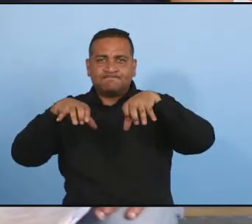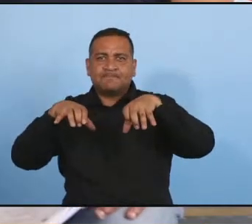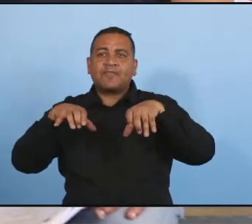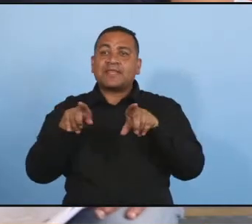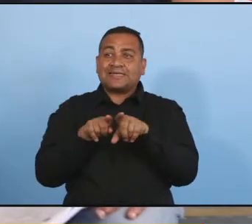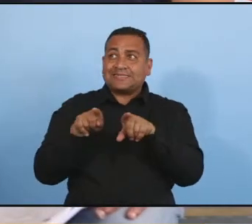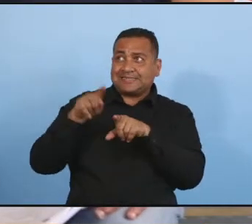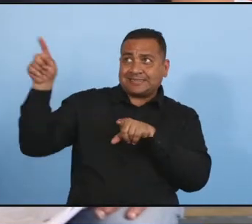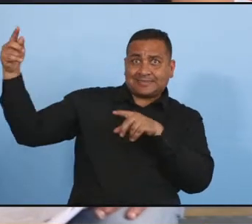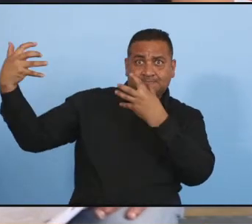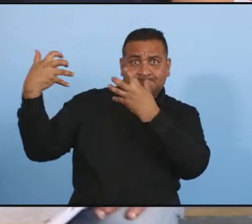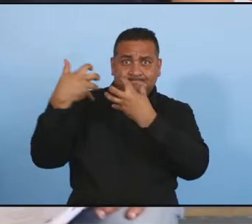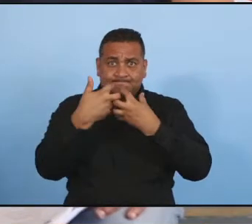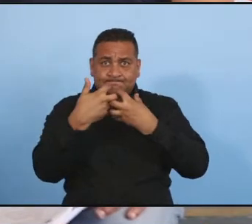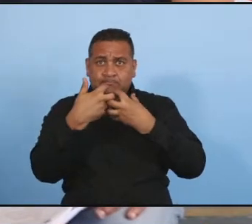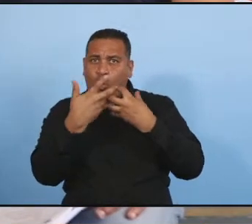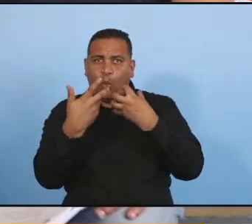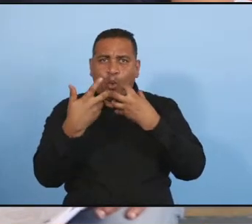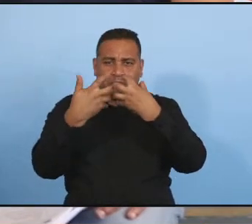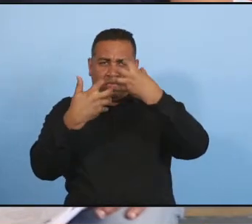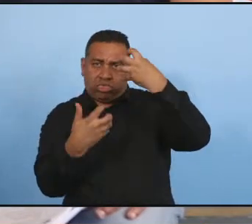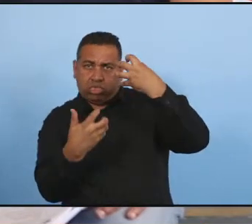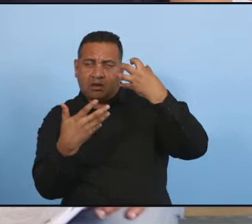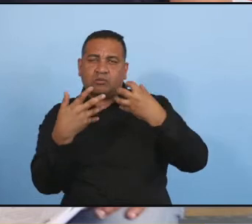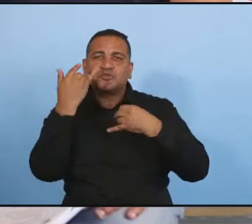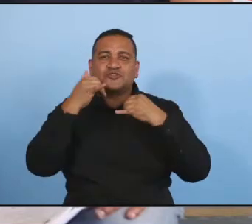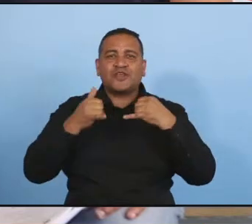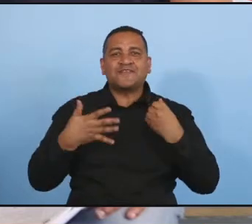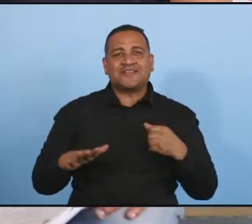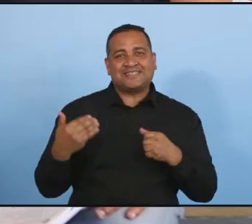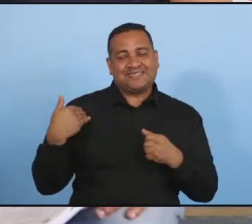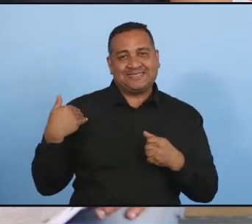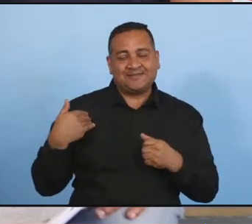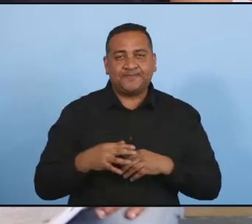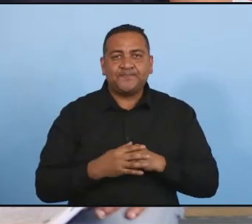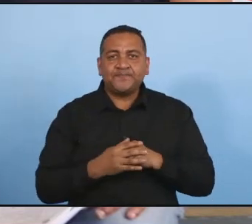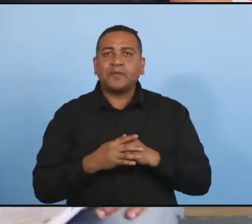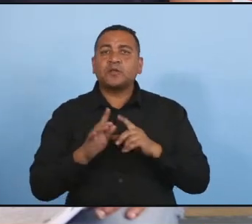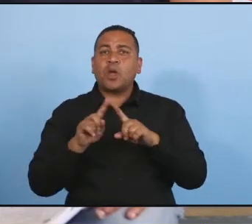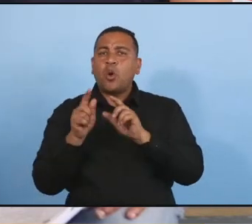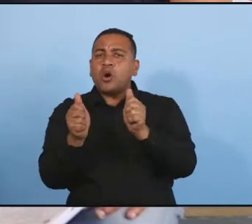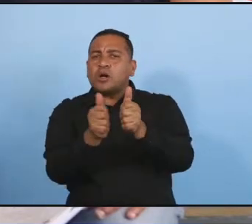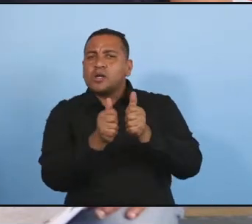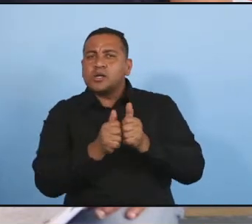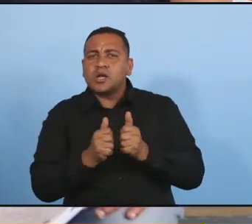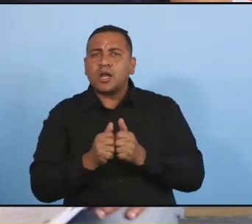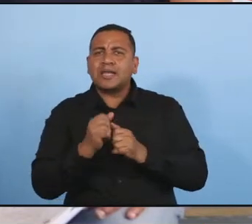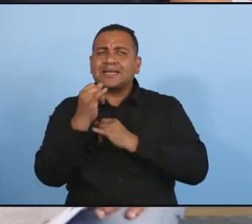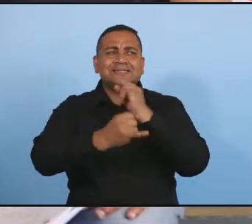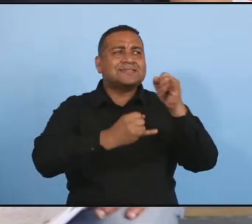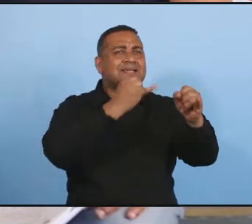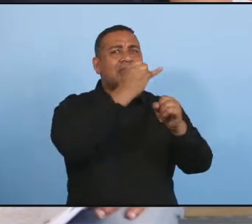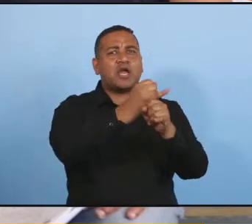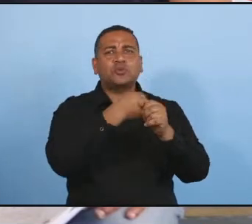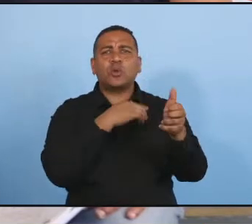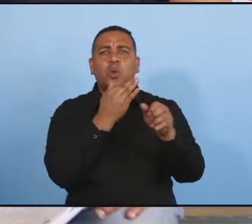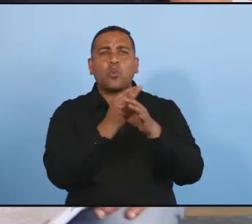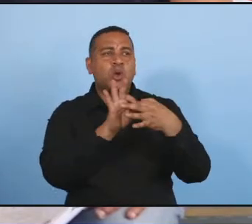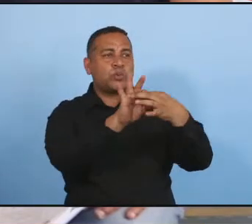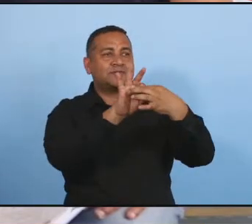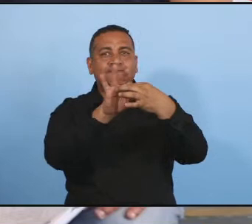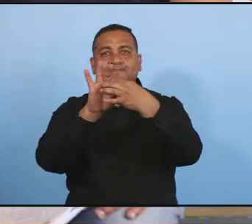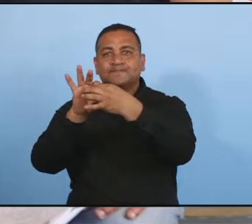vocational schools. So partnerships and benchmarking and international relations are very important to